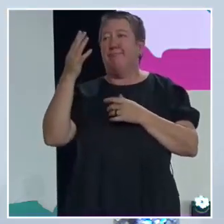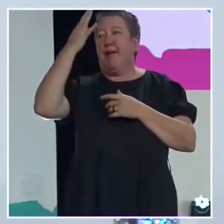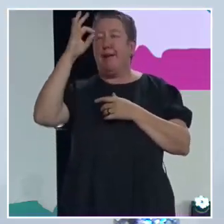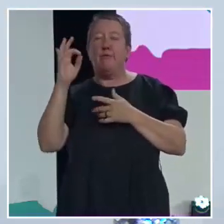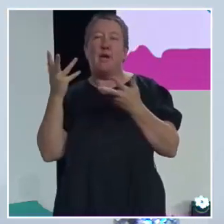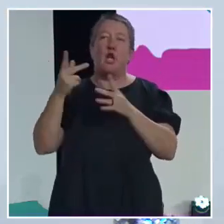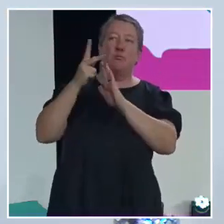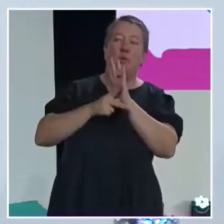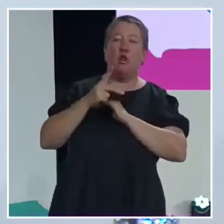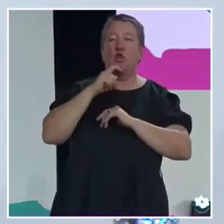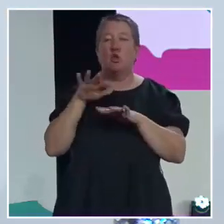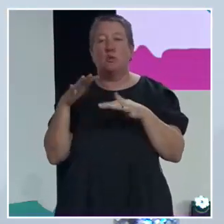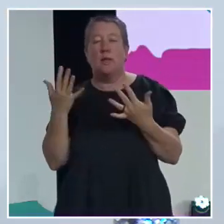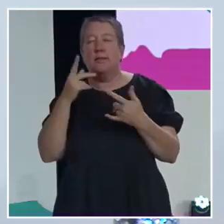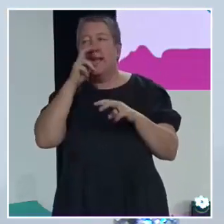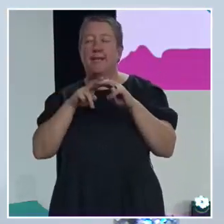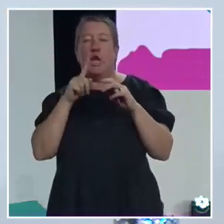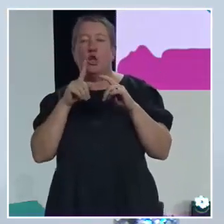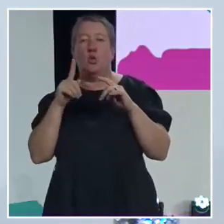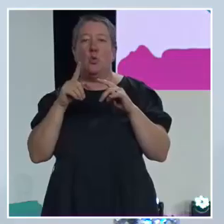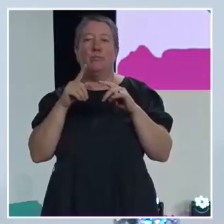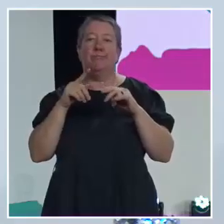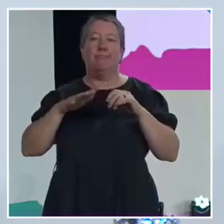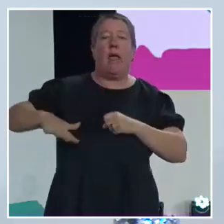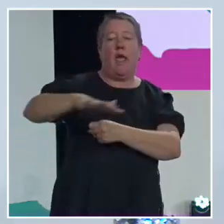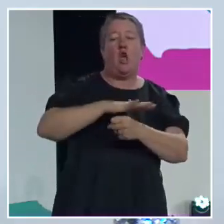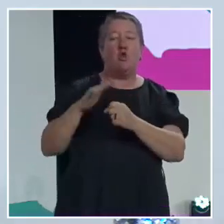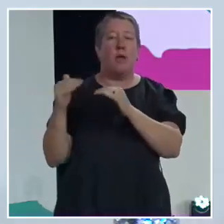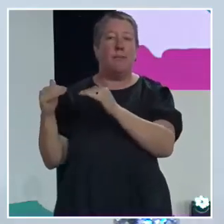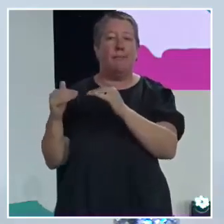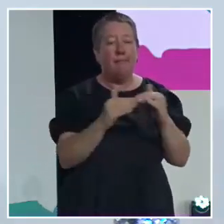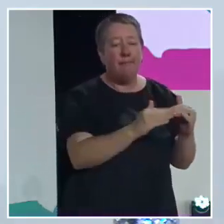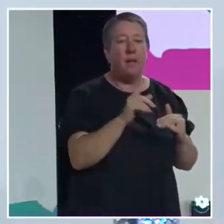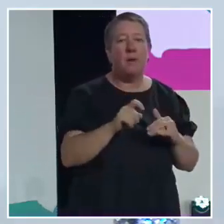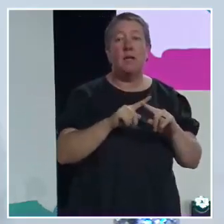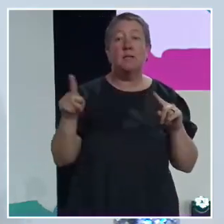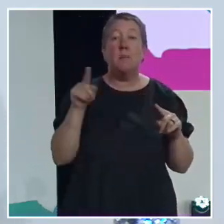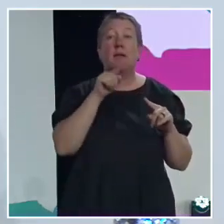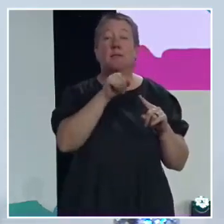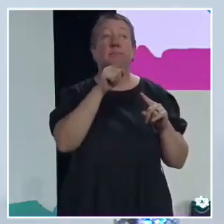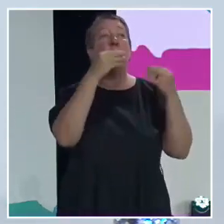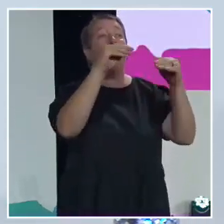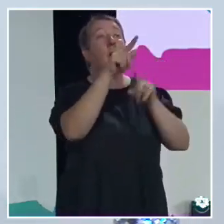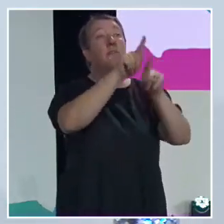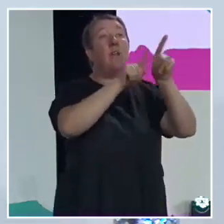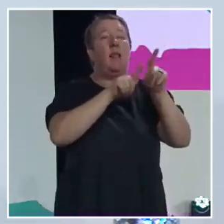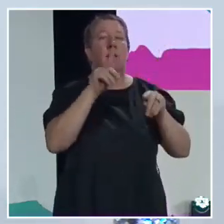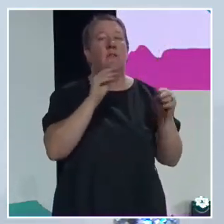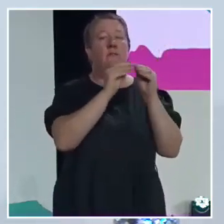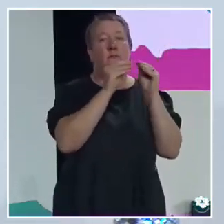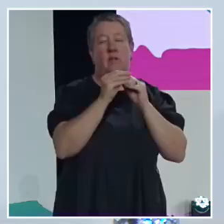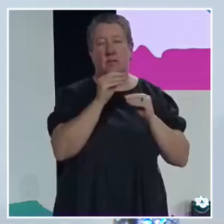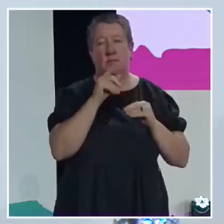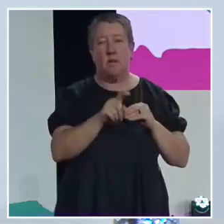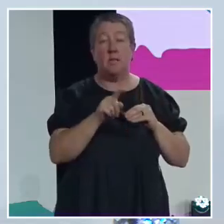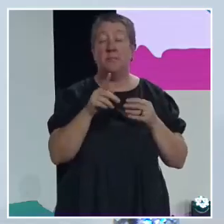to kind of level the playing field. But at best, and this is the problem, at best, it's to fix a market failure. And even these narratives